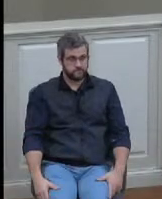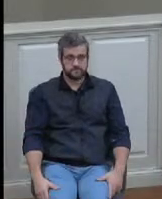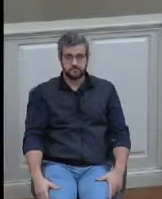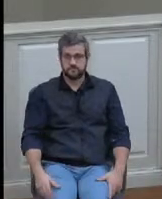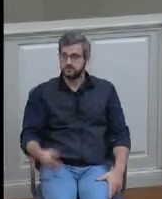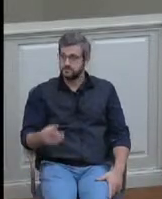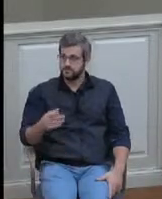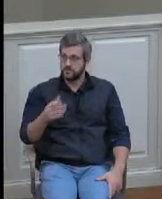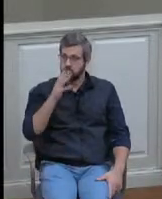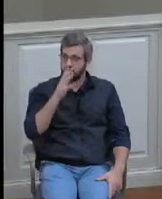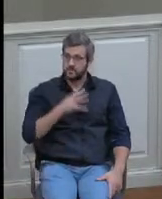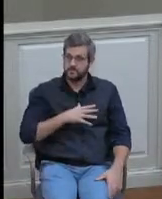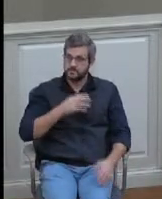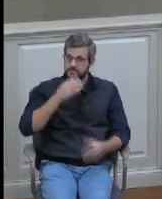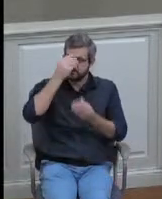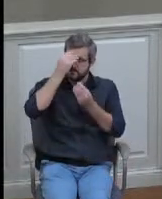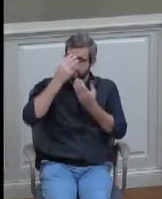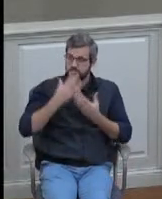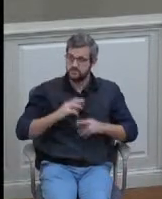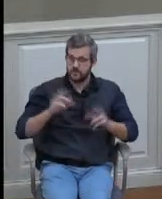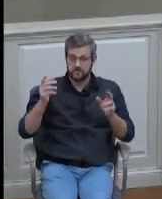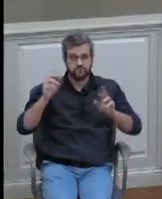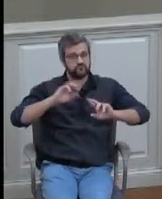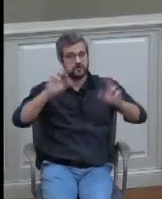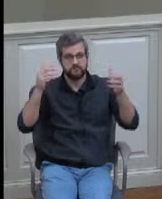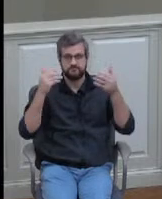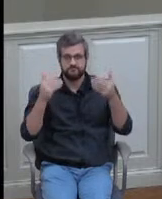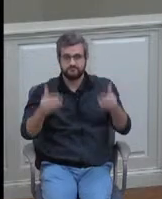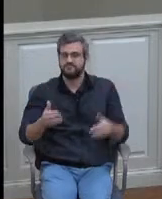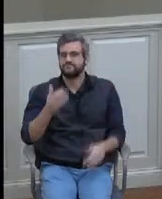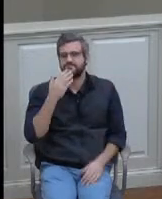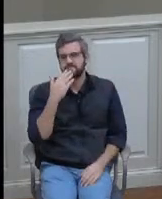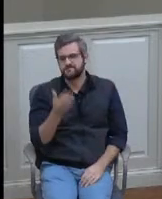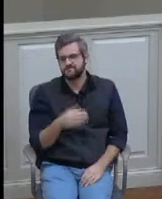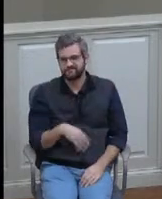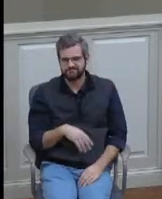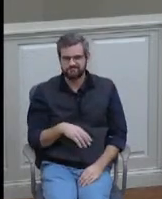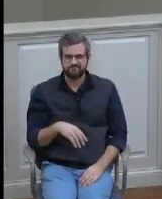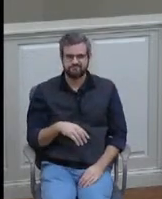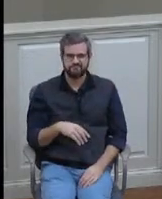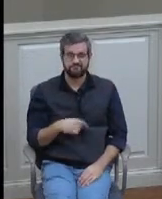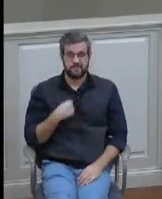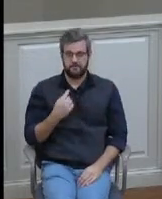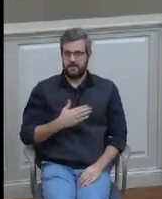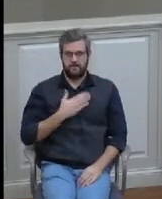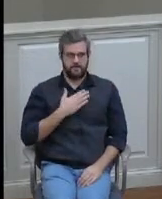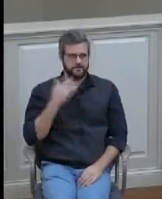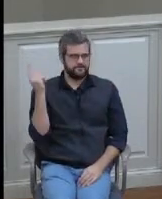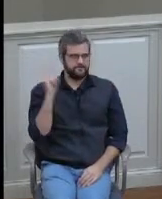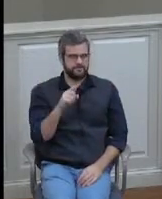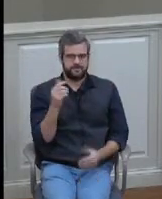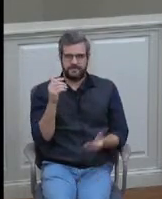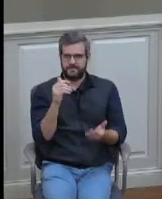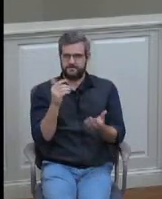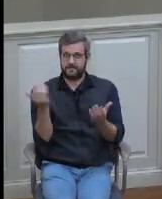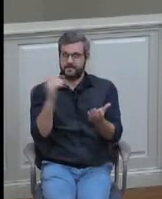Tell me when you're ready. Okay. Okay, thank you. I'm happy to be here again